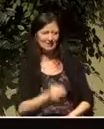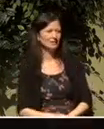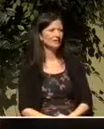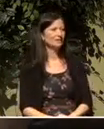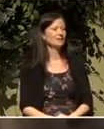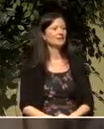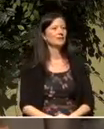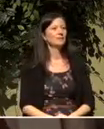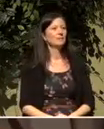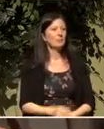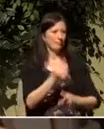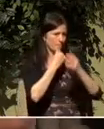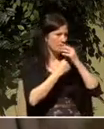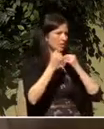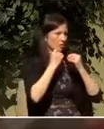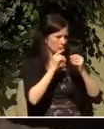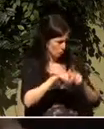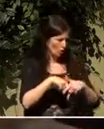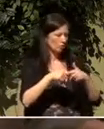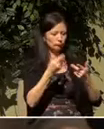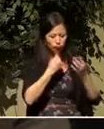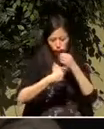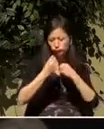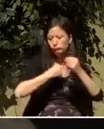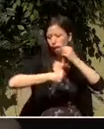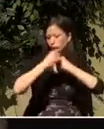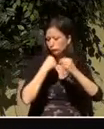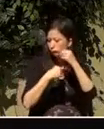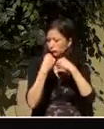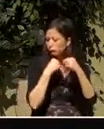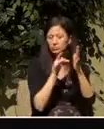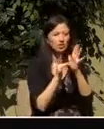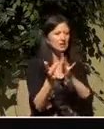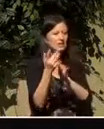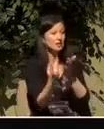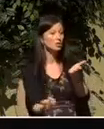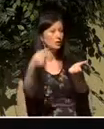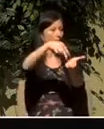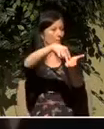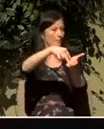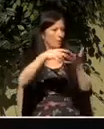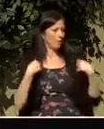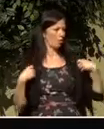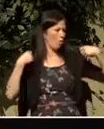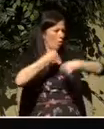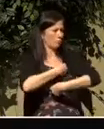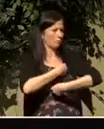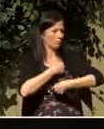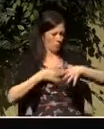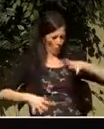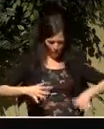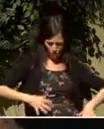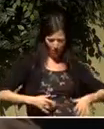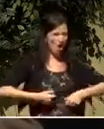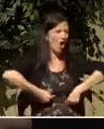meal got going, Jesus got up from the table. He took off his outer garments, put a towel around his waist, poured some water into